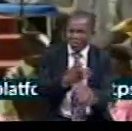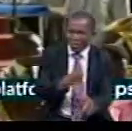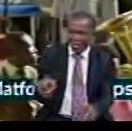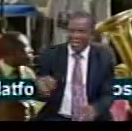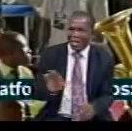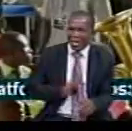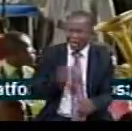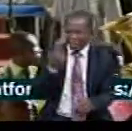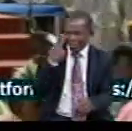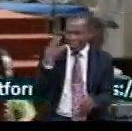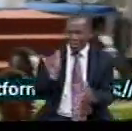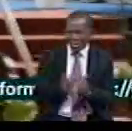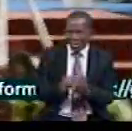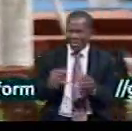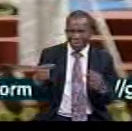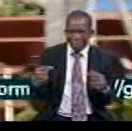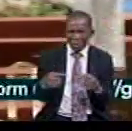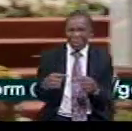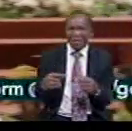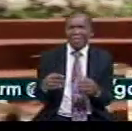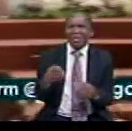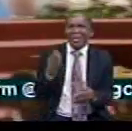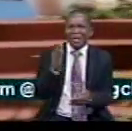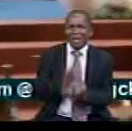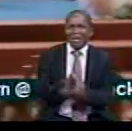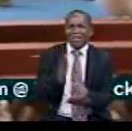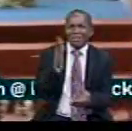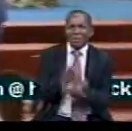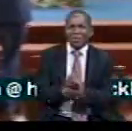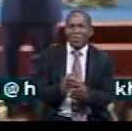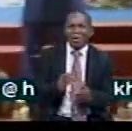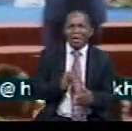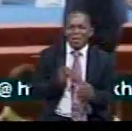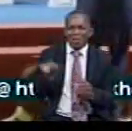I was running. In fact, I was happy.